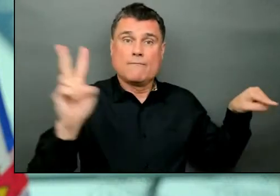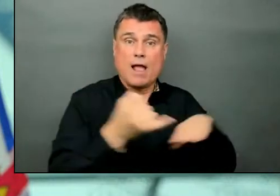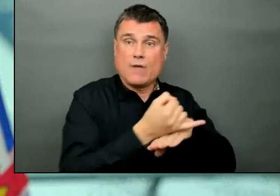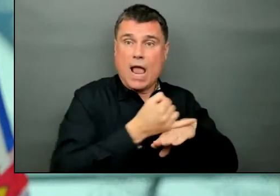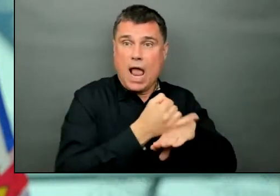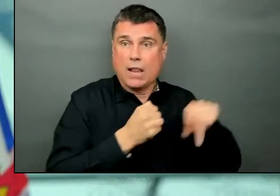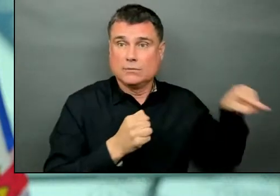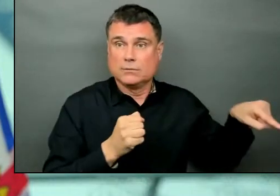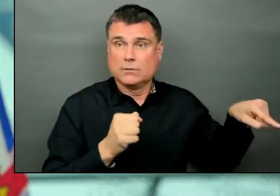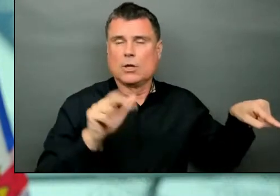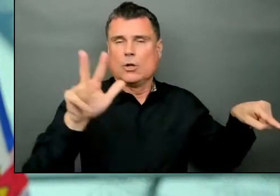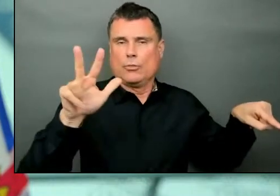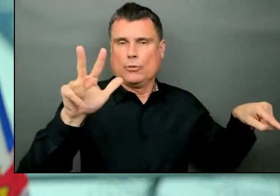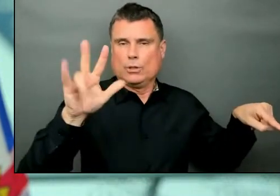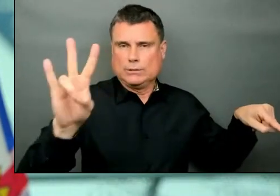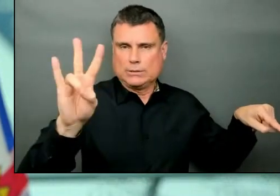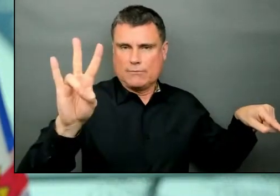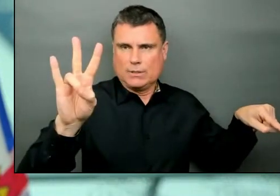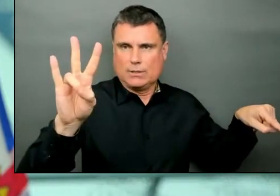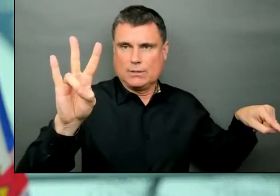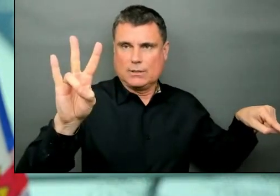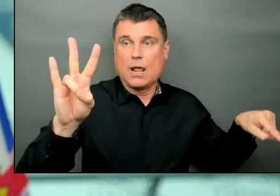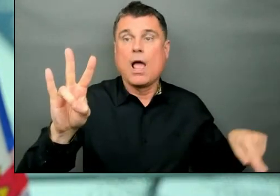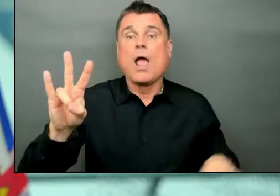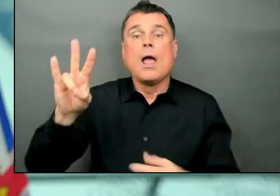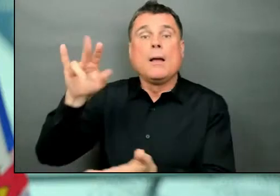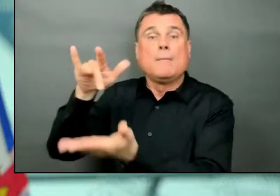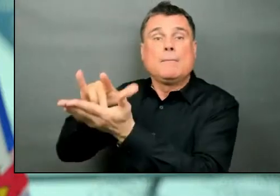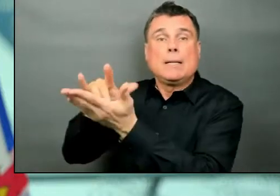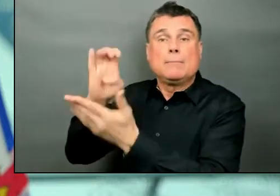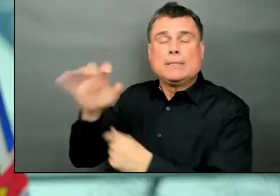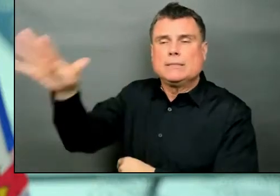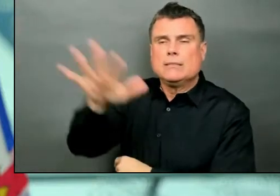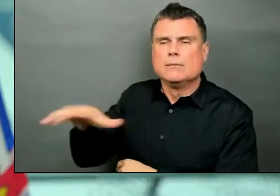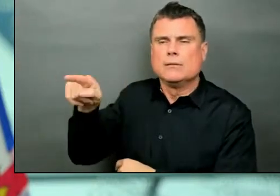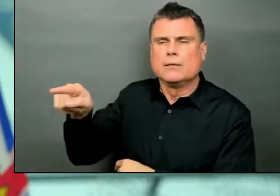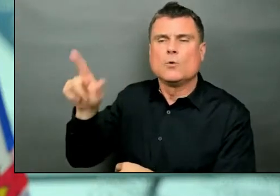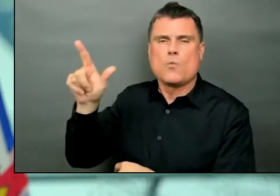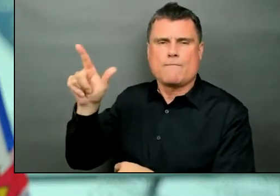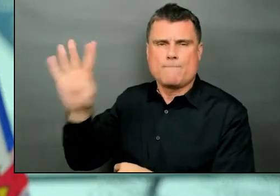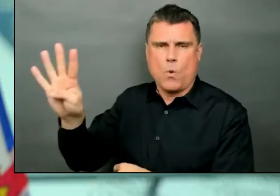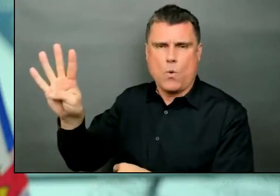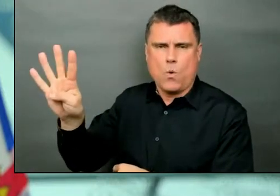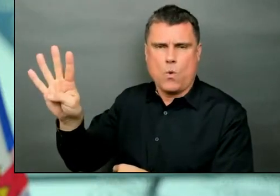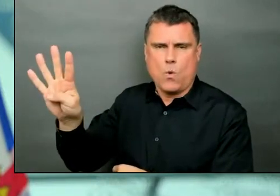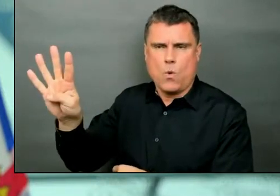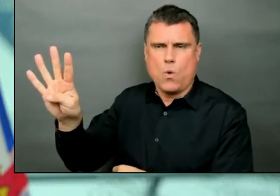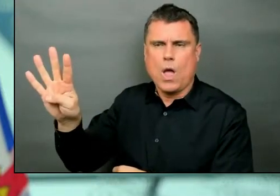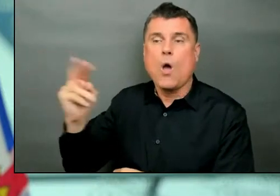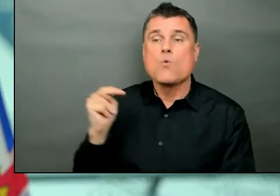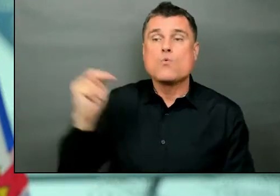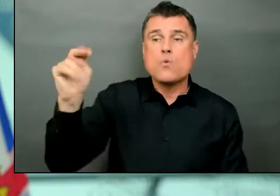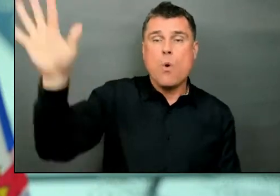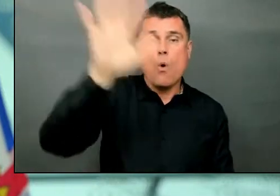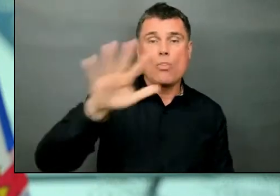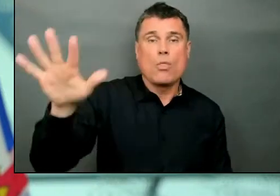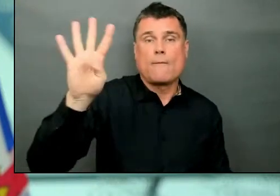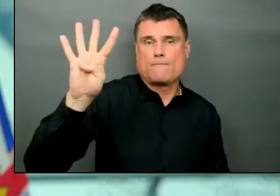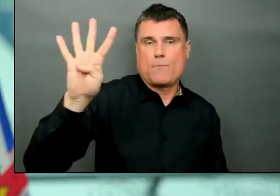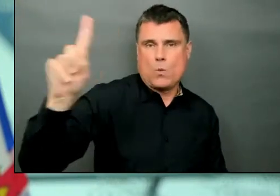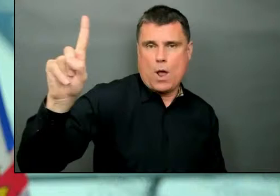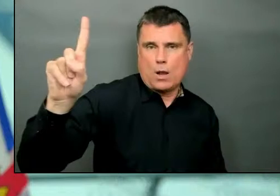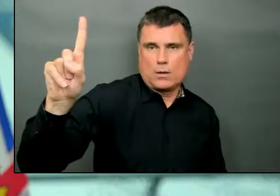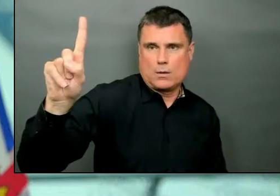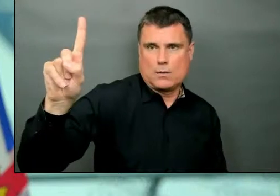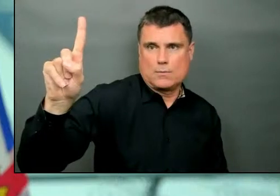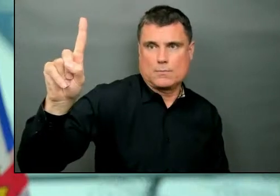Health Region, 37 people on Vancouver Island Health Region, 24 people in the Interior Health Region, and 41 people